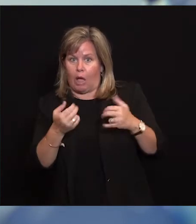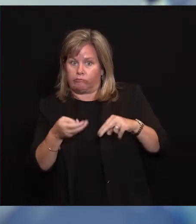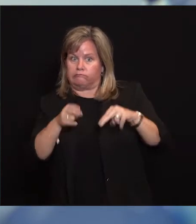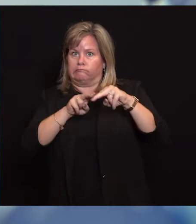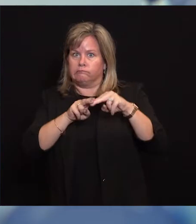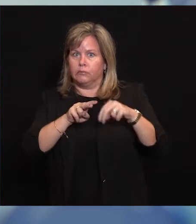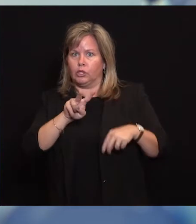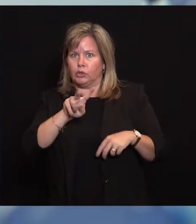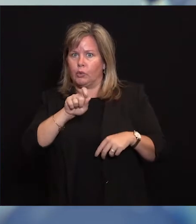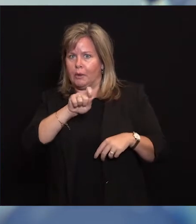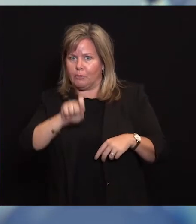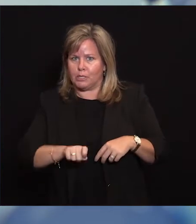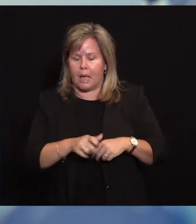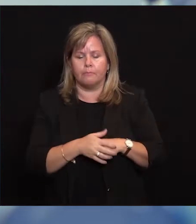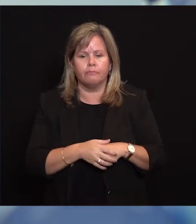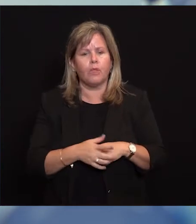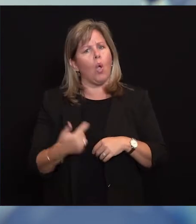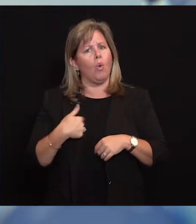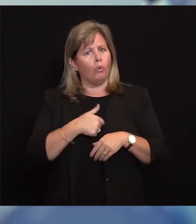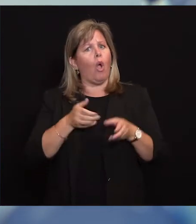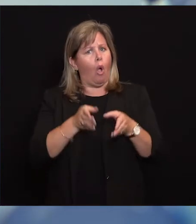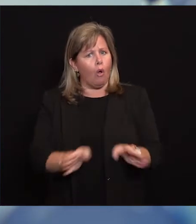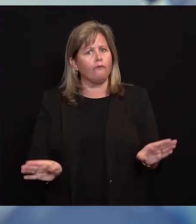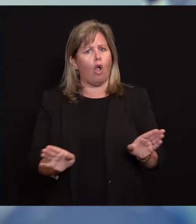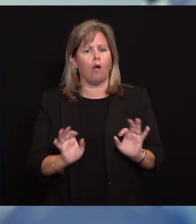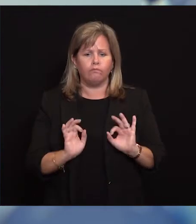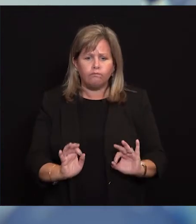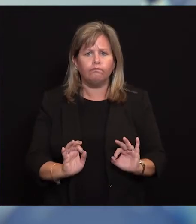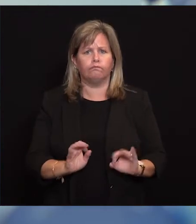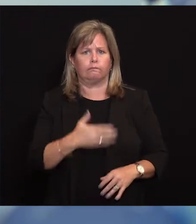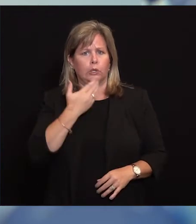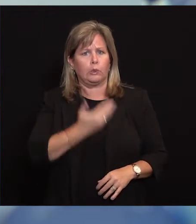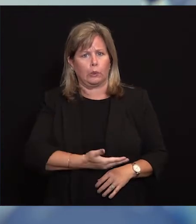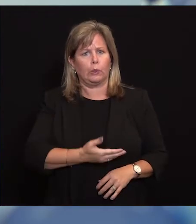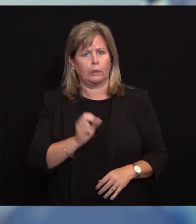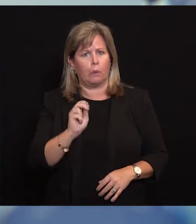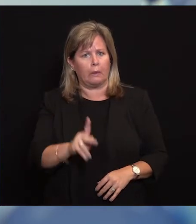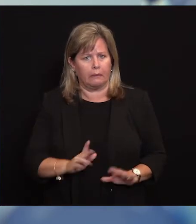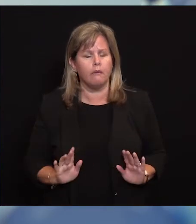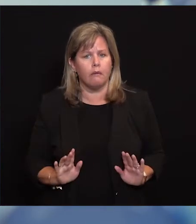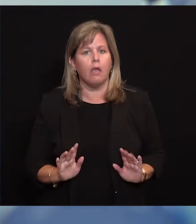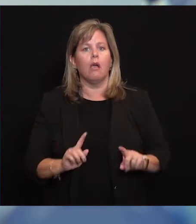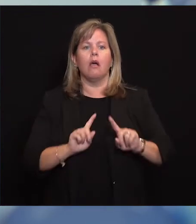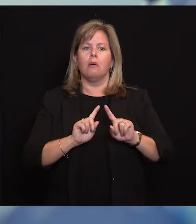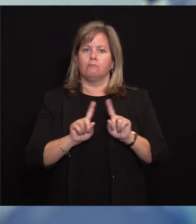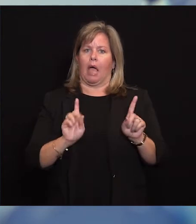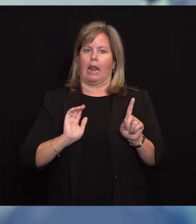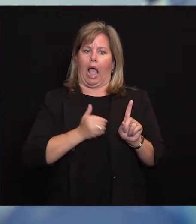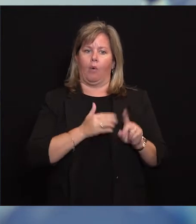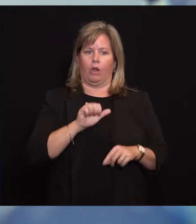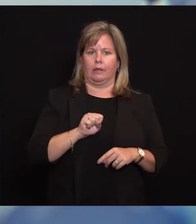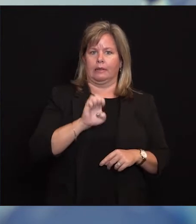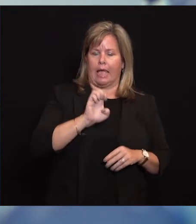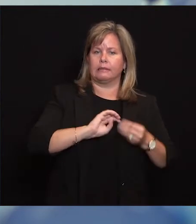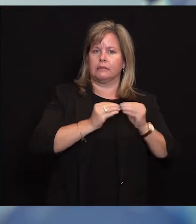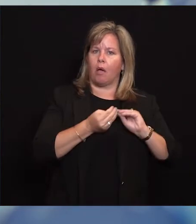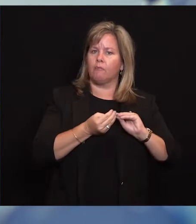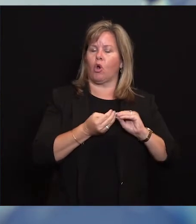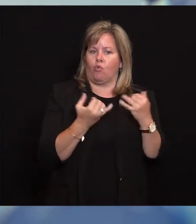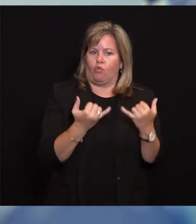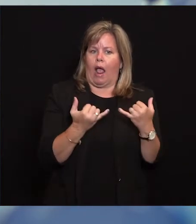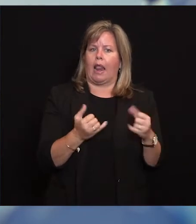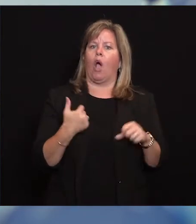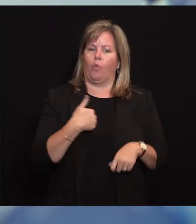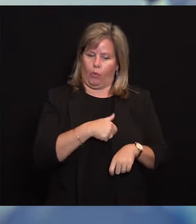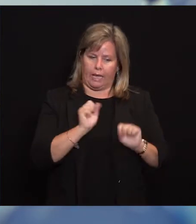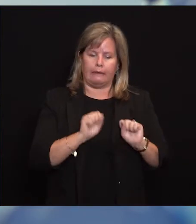overall, we're still standing pretty good. It's good that the number of cases right now is sustainable and we can keep